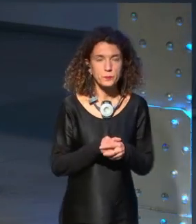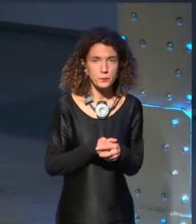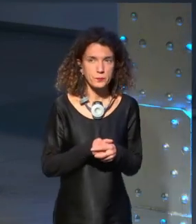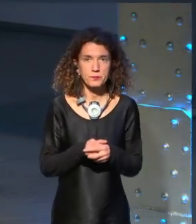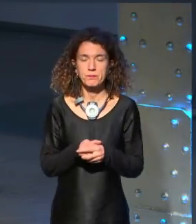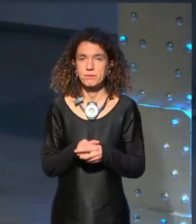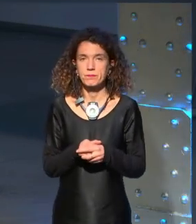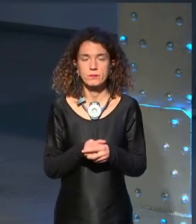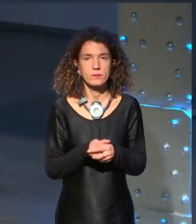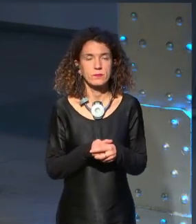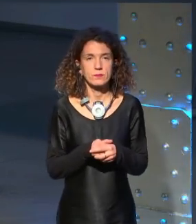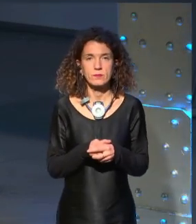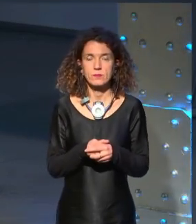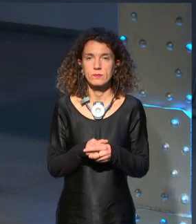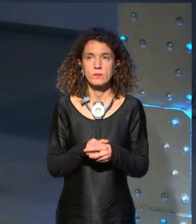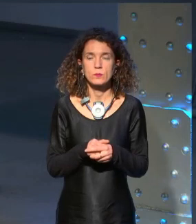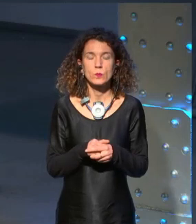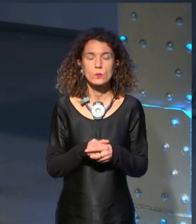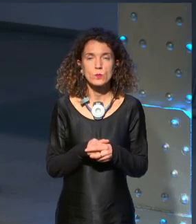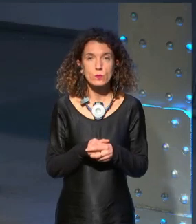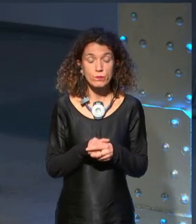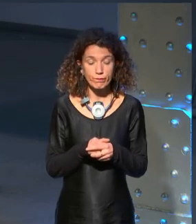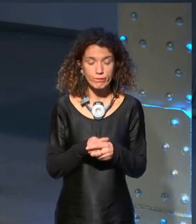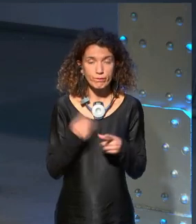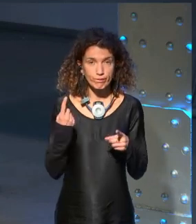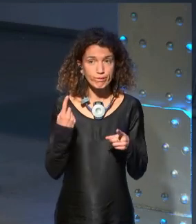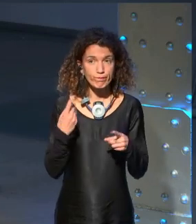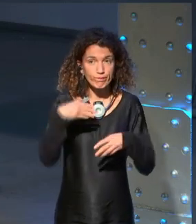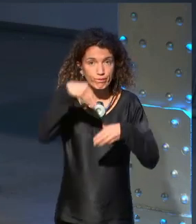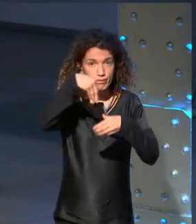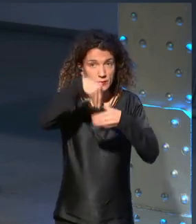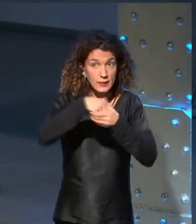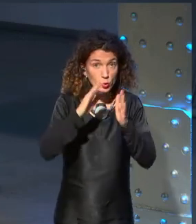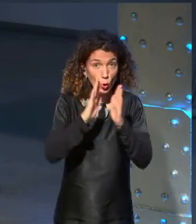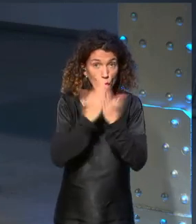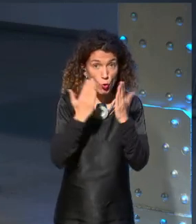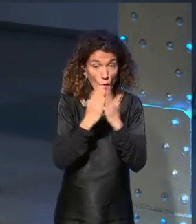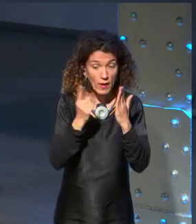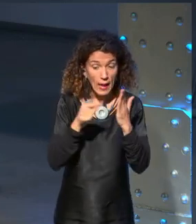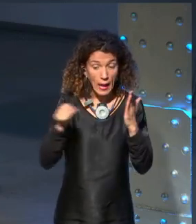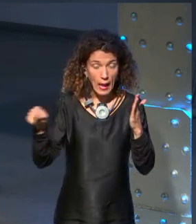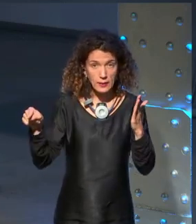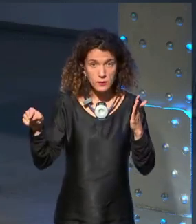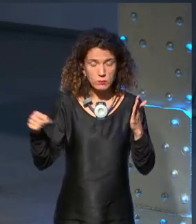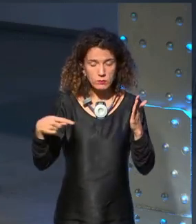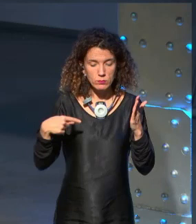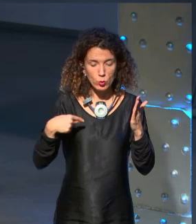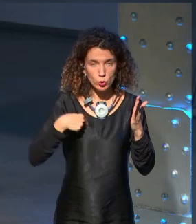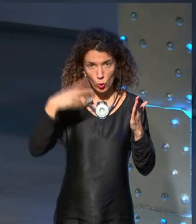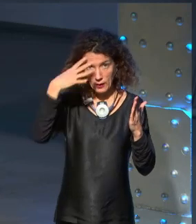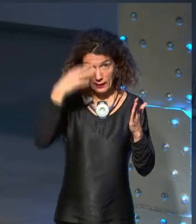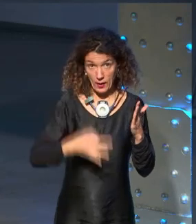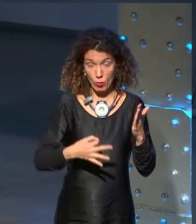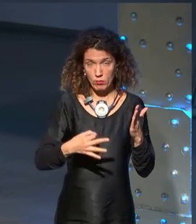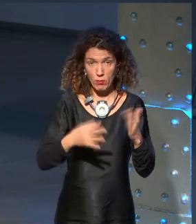Anything that's in the novels is there because, for one simple reason, because I think it's true and it